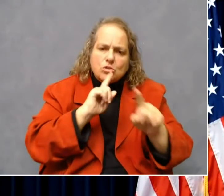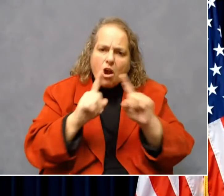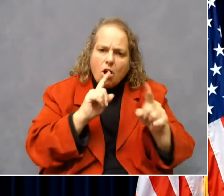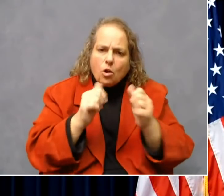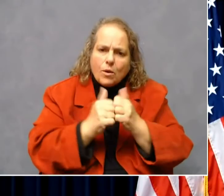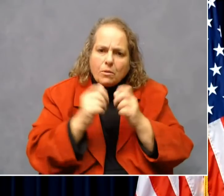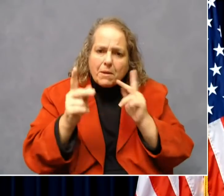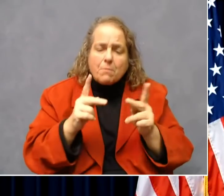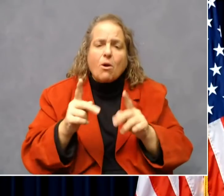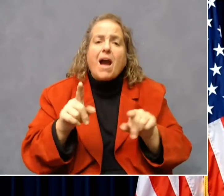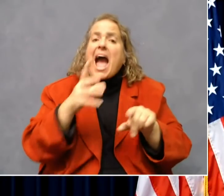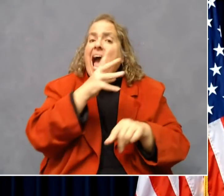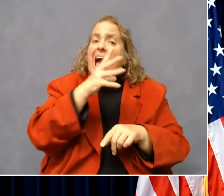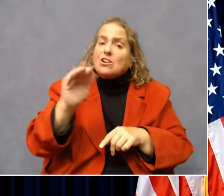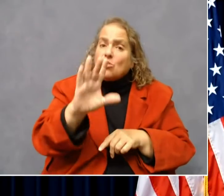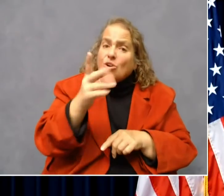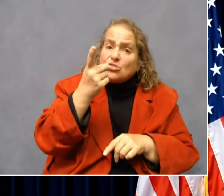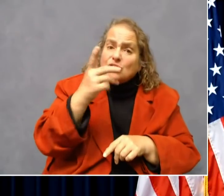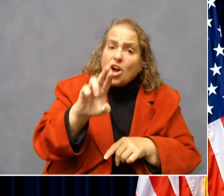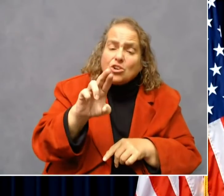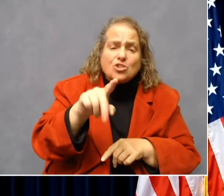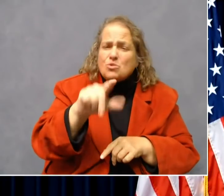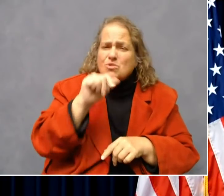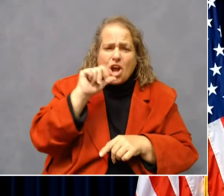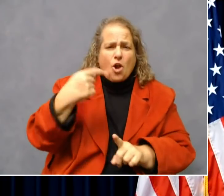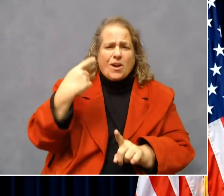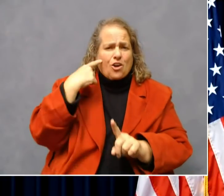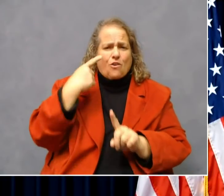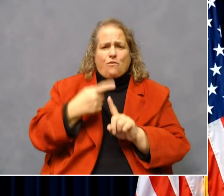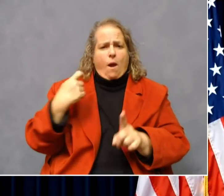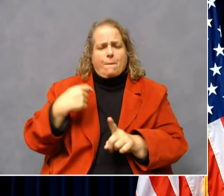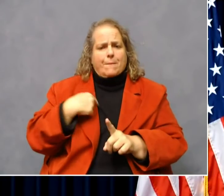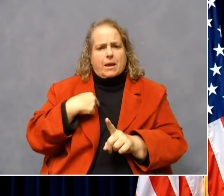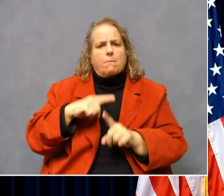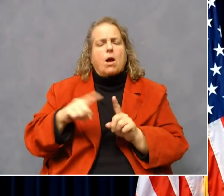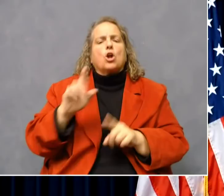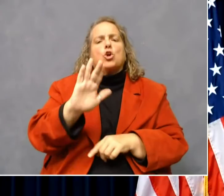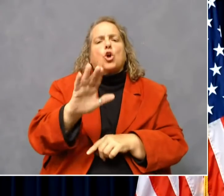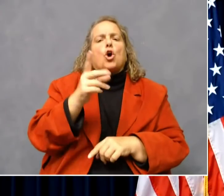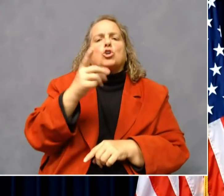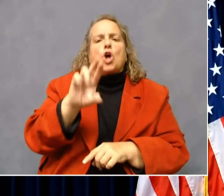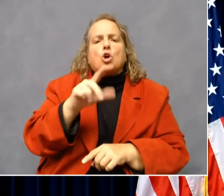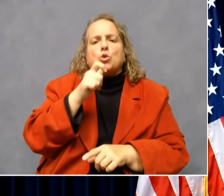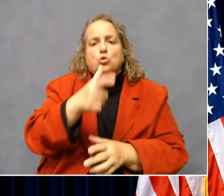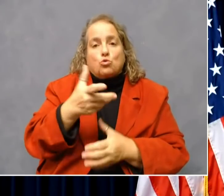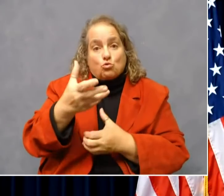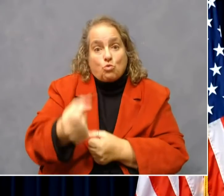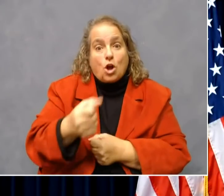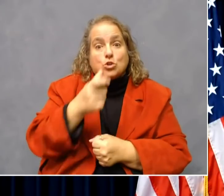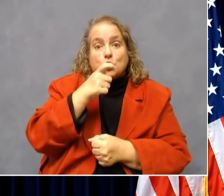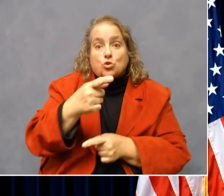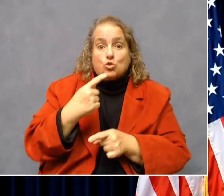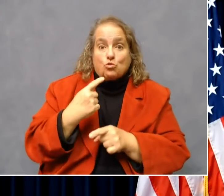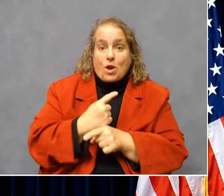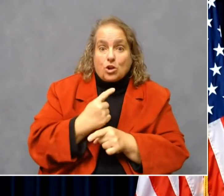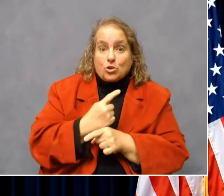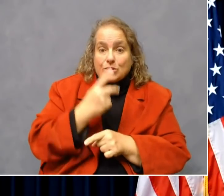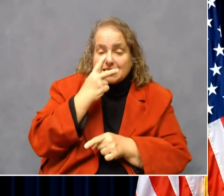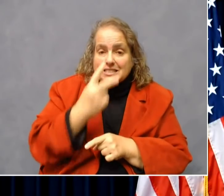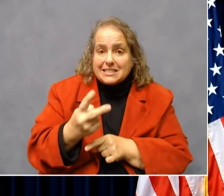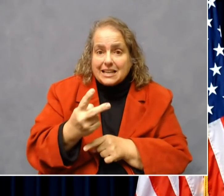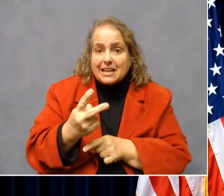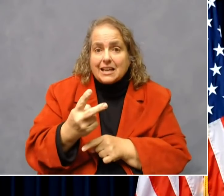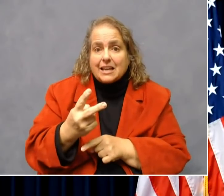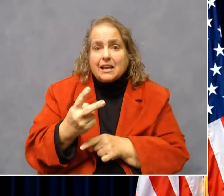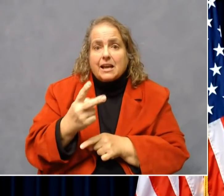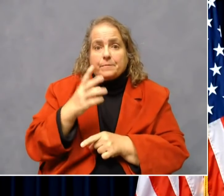They'll hear it from the medical provider who they trust, who they regularly see. And to an individual, I think that those